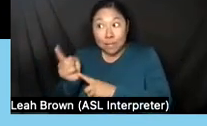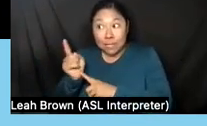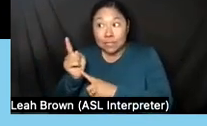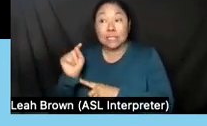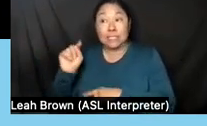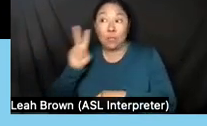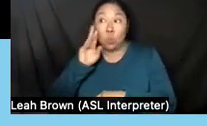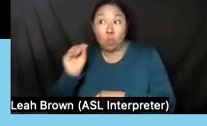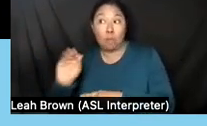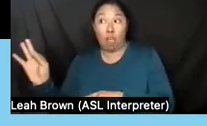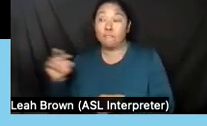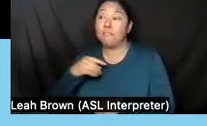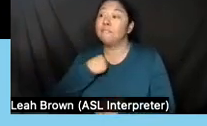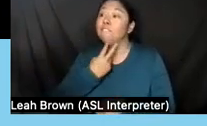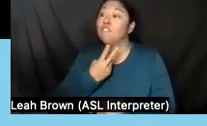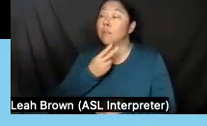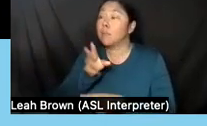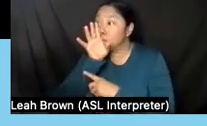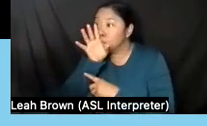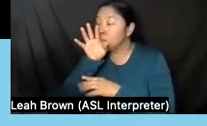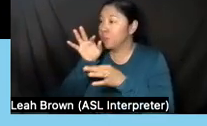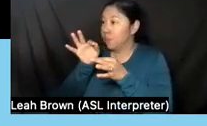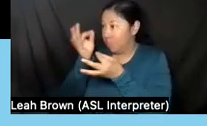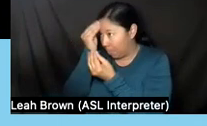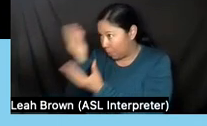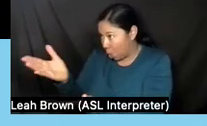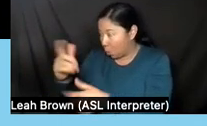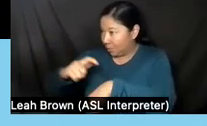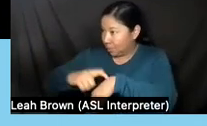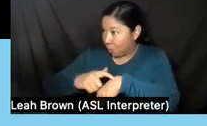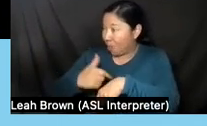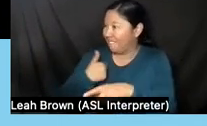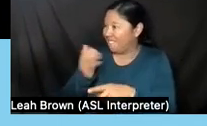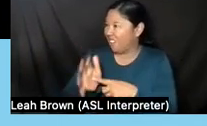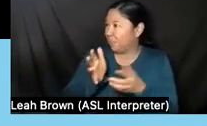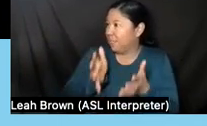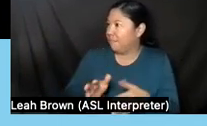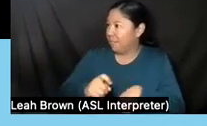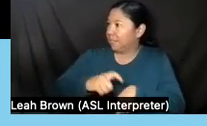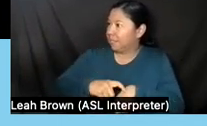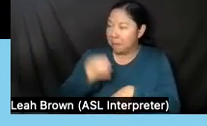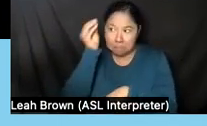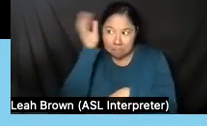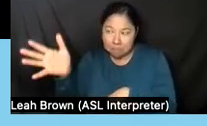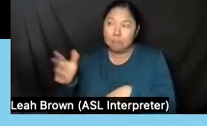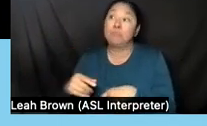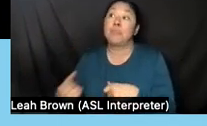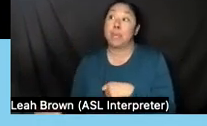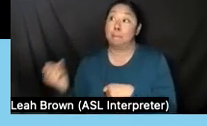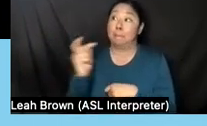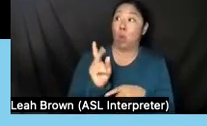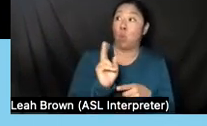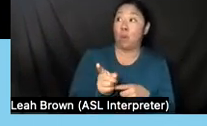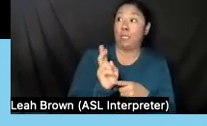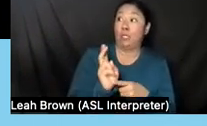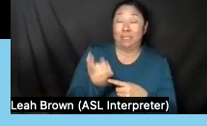verbal warnings. So though you put on a timer, letting them know, hey, we have 5 minutes left on that timer. And then circling back in a minute or two, letting them know,